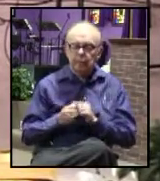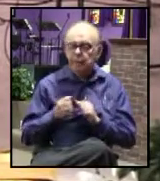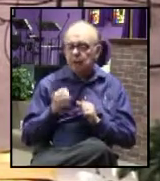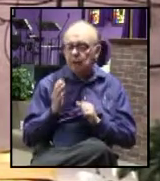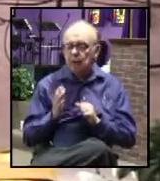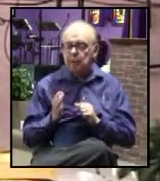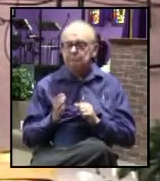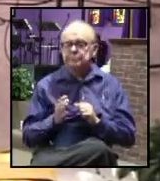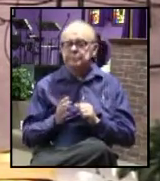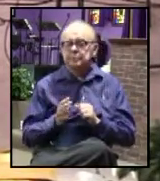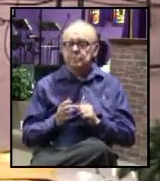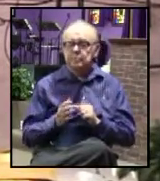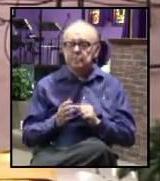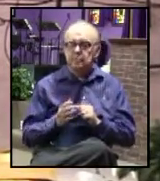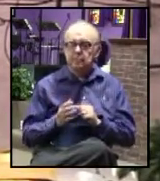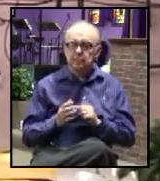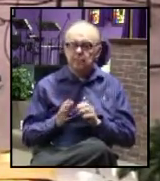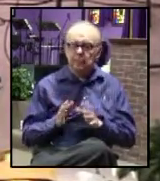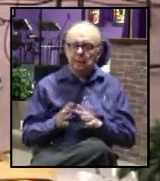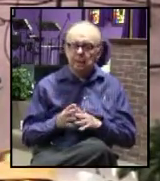God.